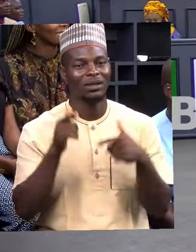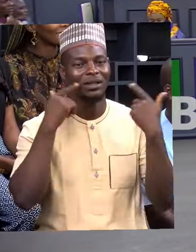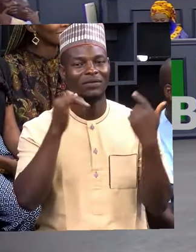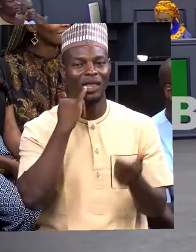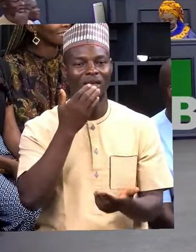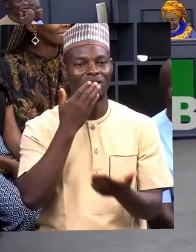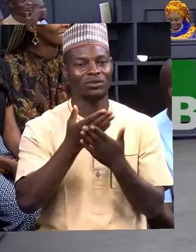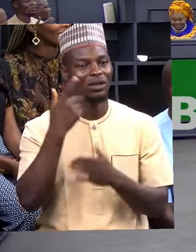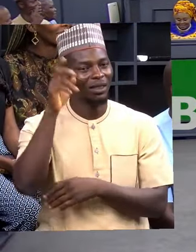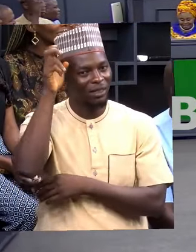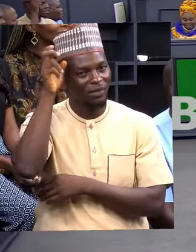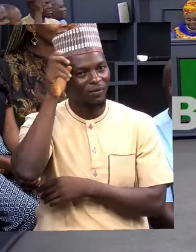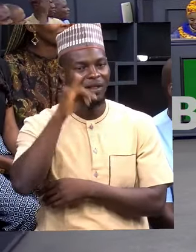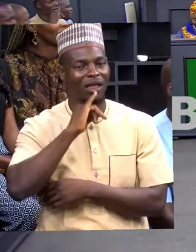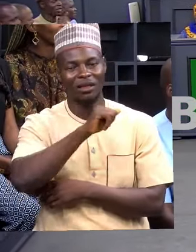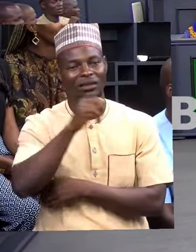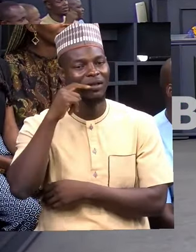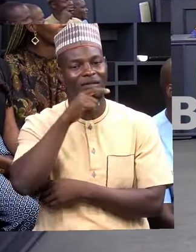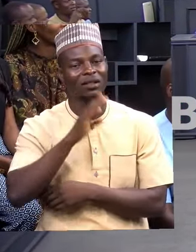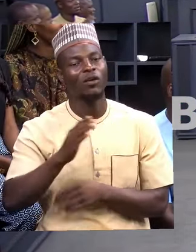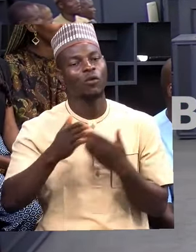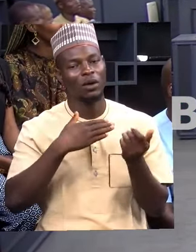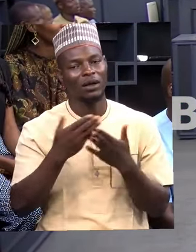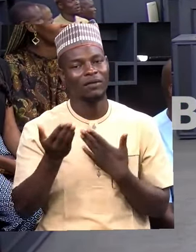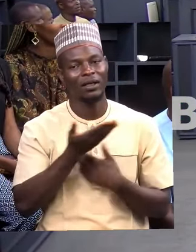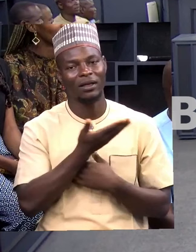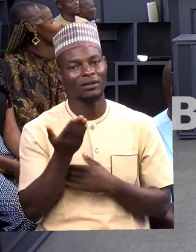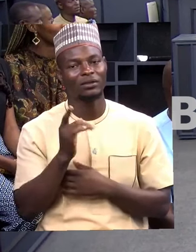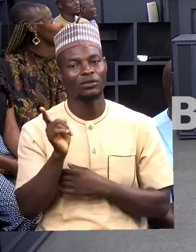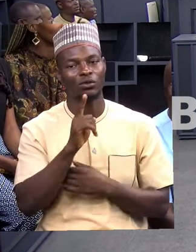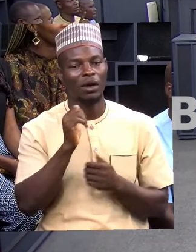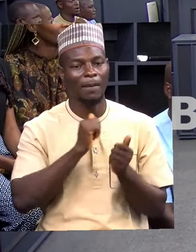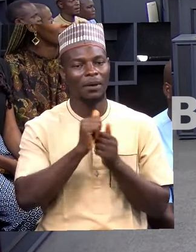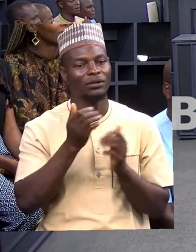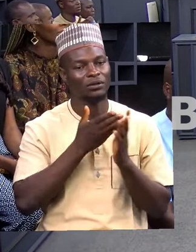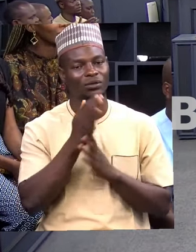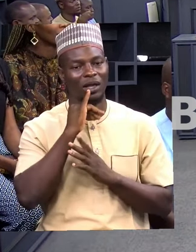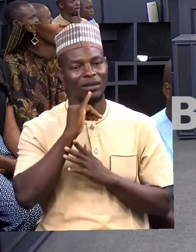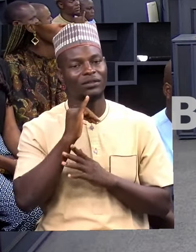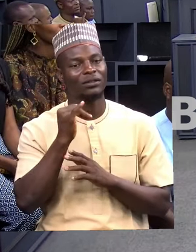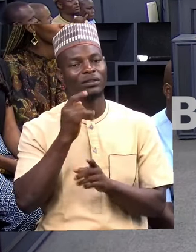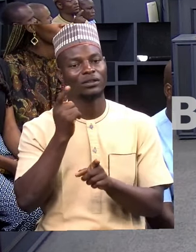The devil is a liar. Whatever thing you are passing through is just temporary.